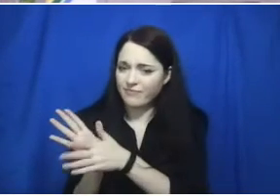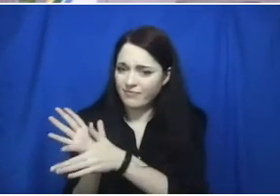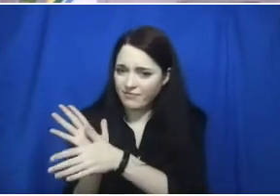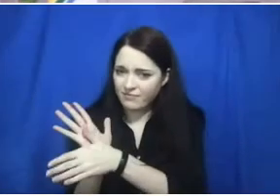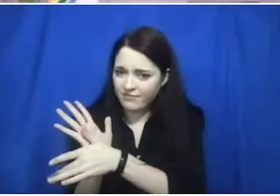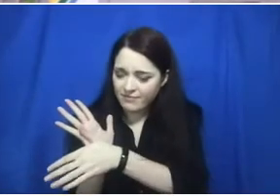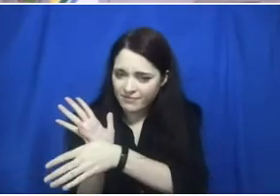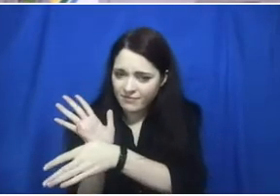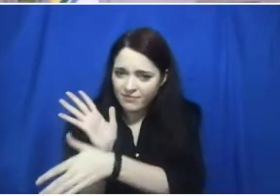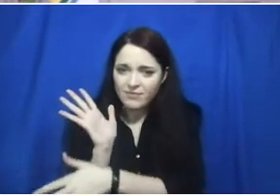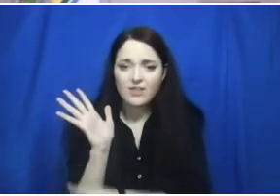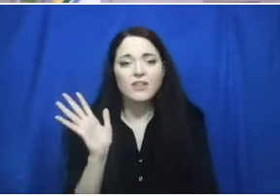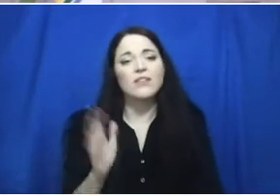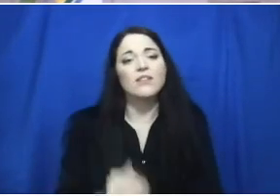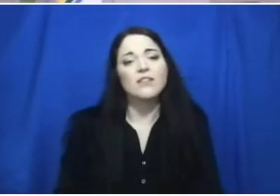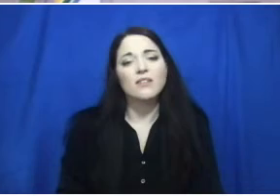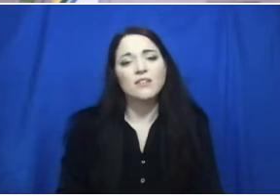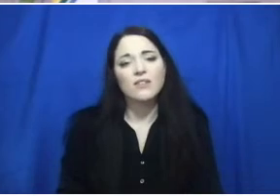shed. And we